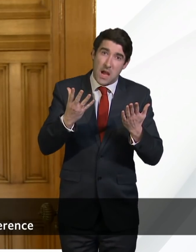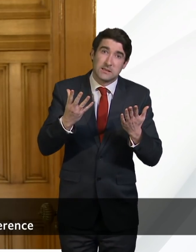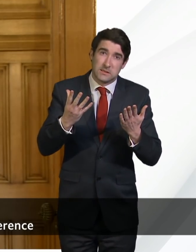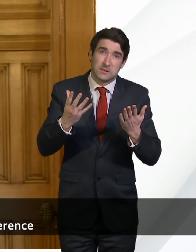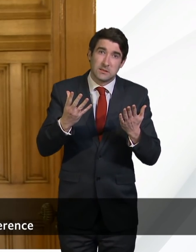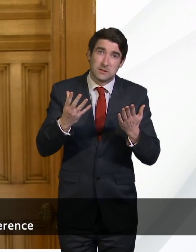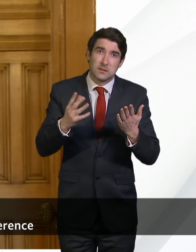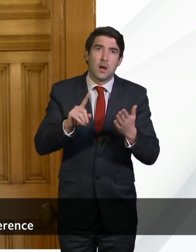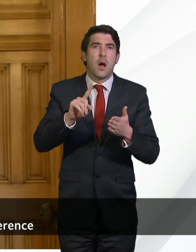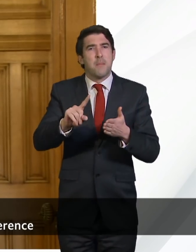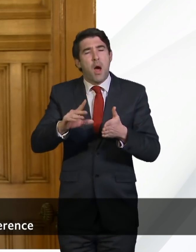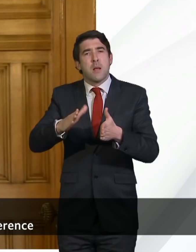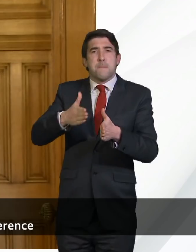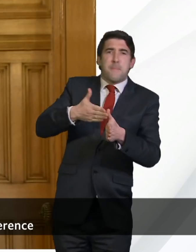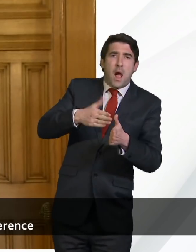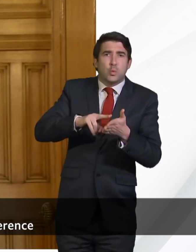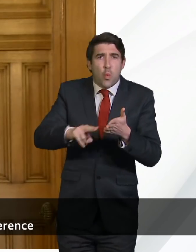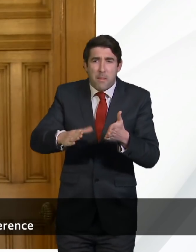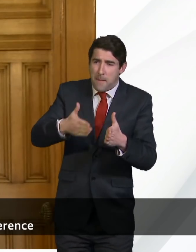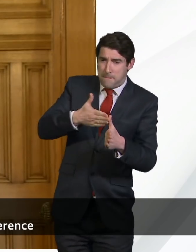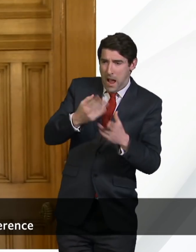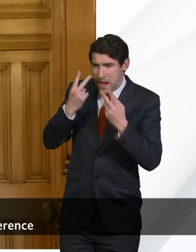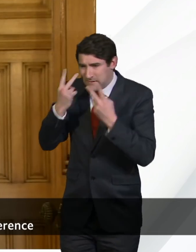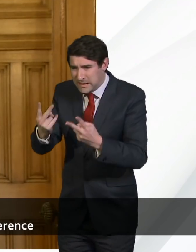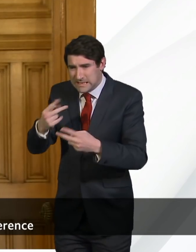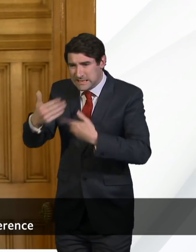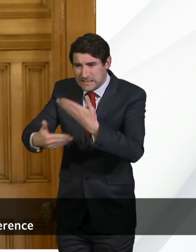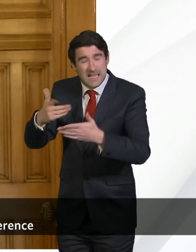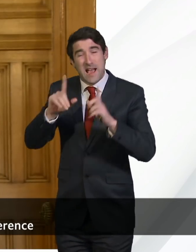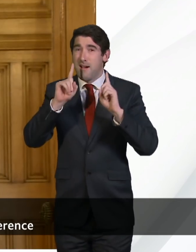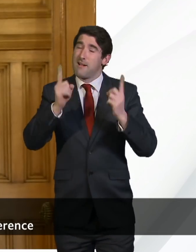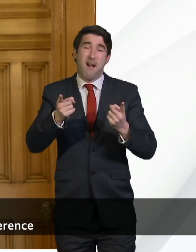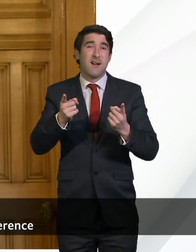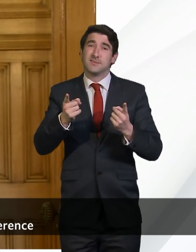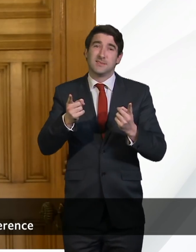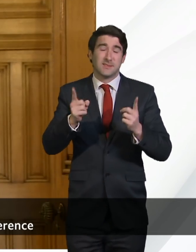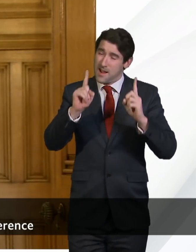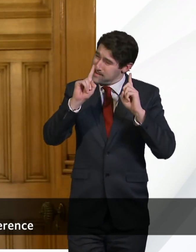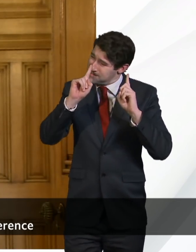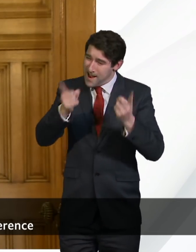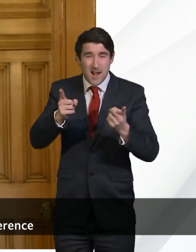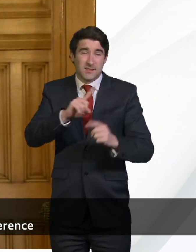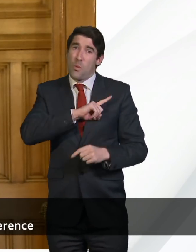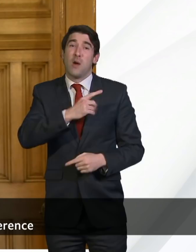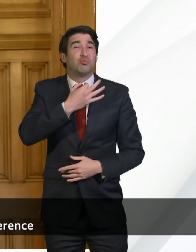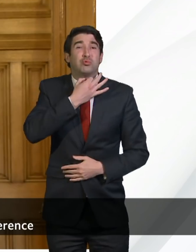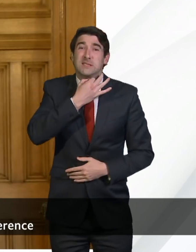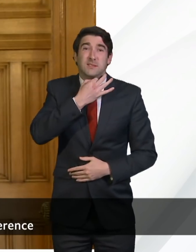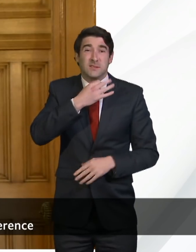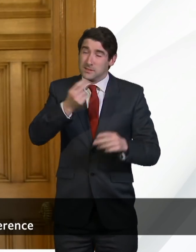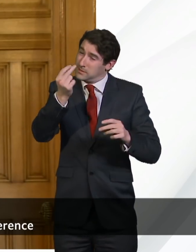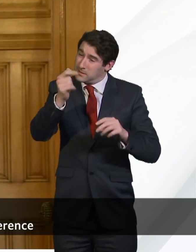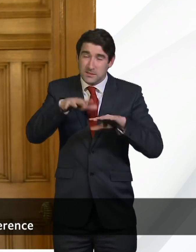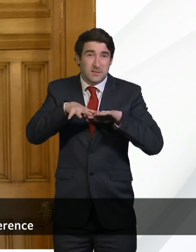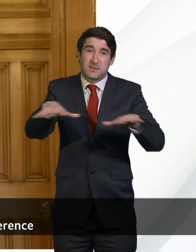considering whether the measures will be relaxed. So we must keep it up. And I think the key thing is for people to understand how much of what they've already done has